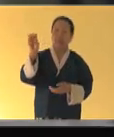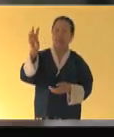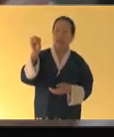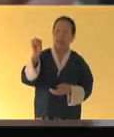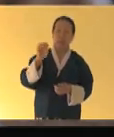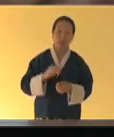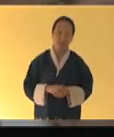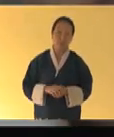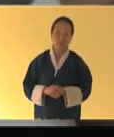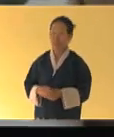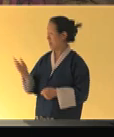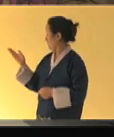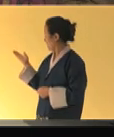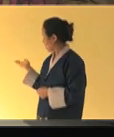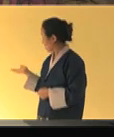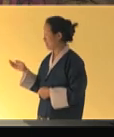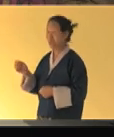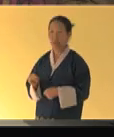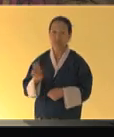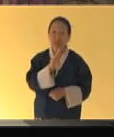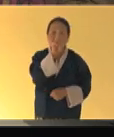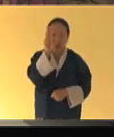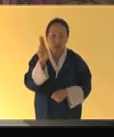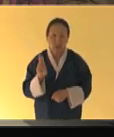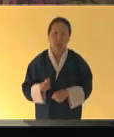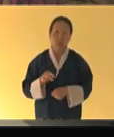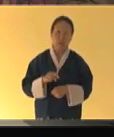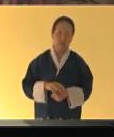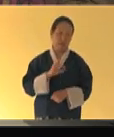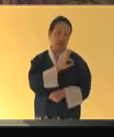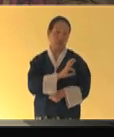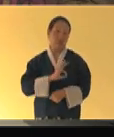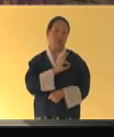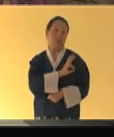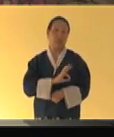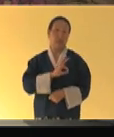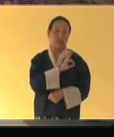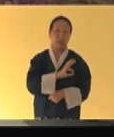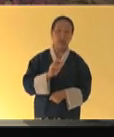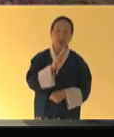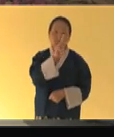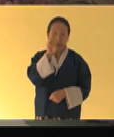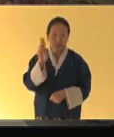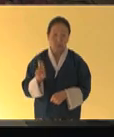yam Dioscorea species, they are also used in religious ceremonies and offerings in eastern parts.